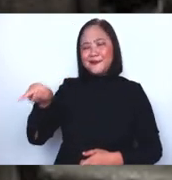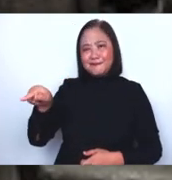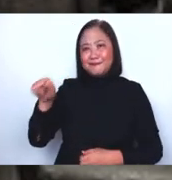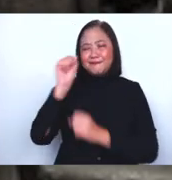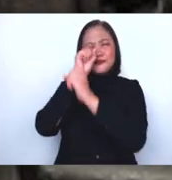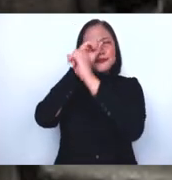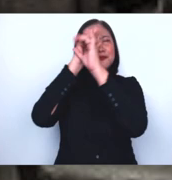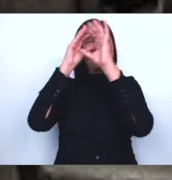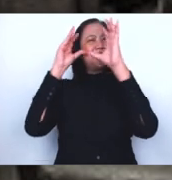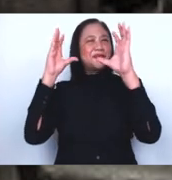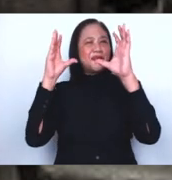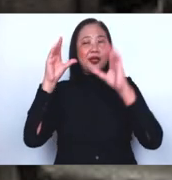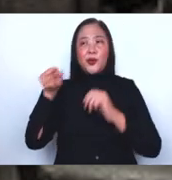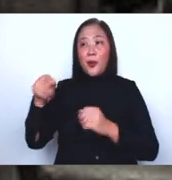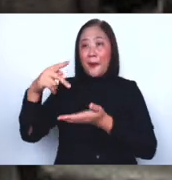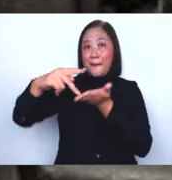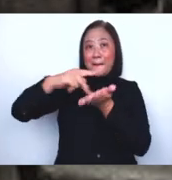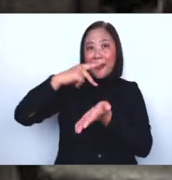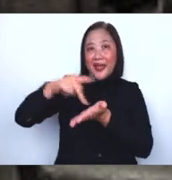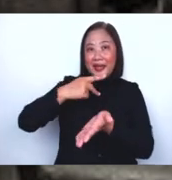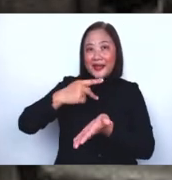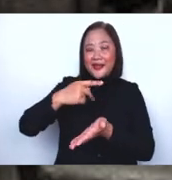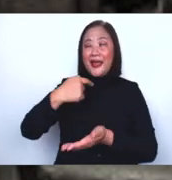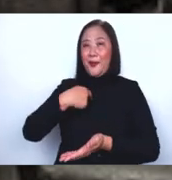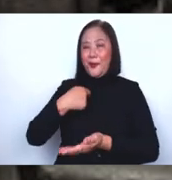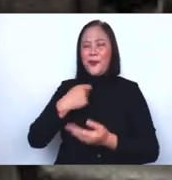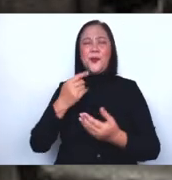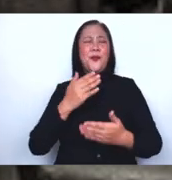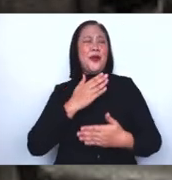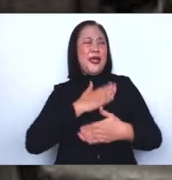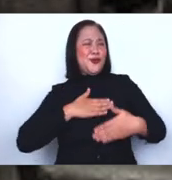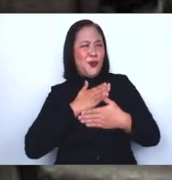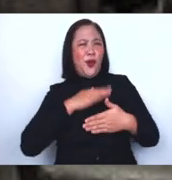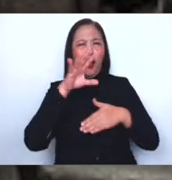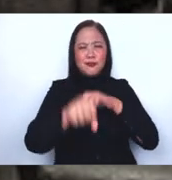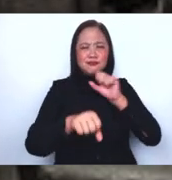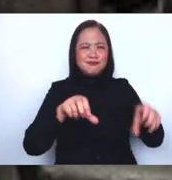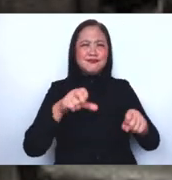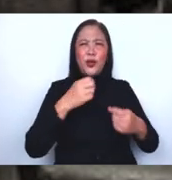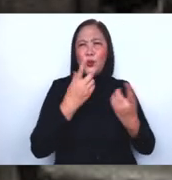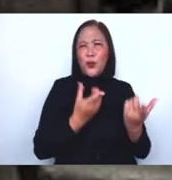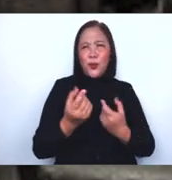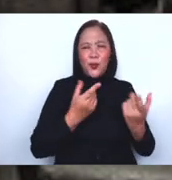Imagine, to be paid to do something you enjoy.